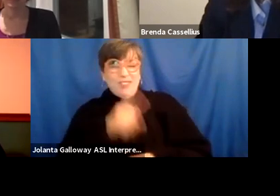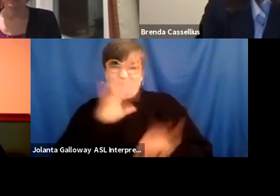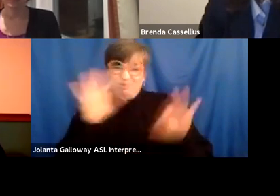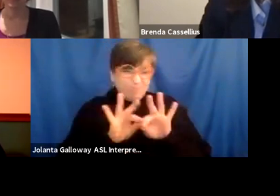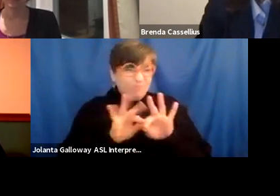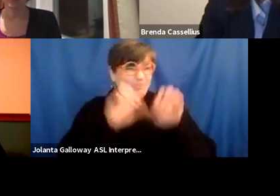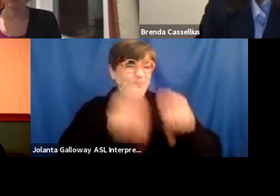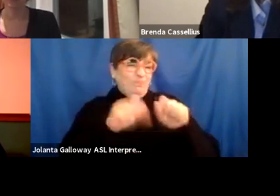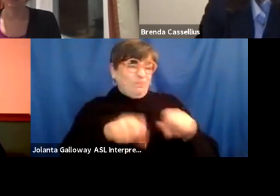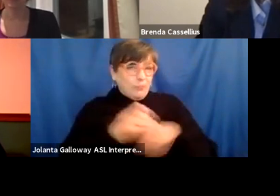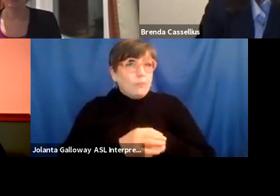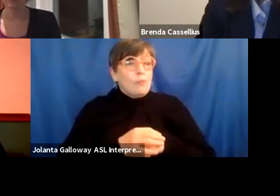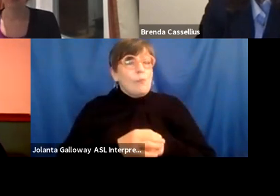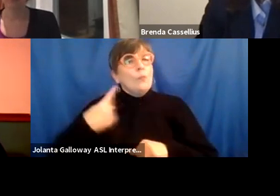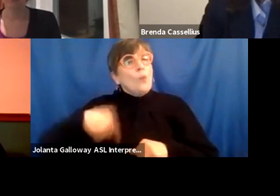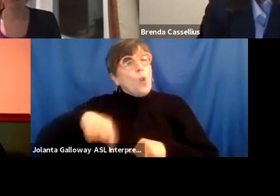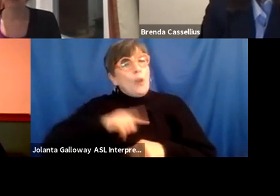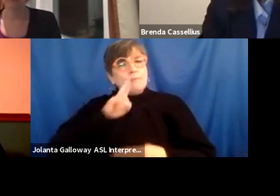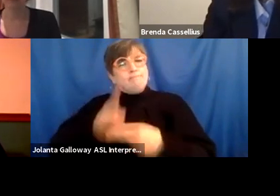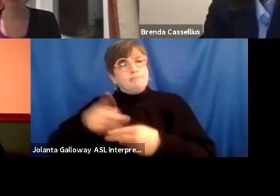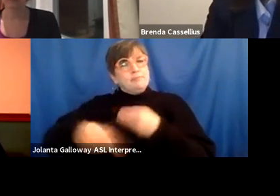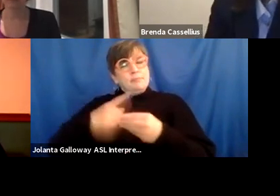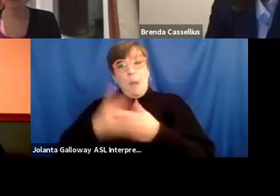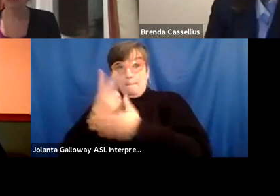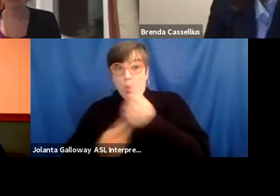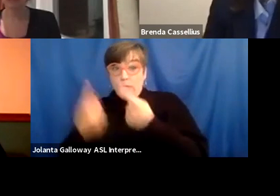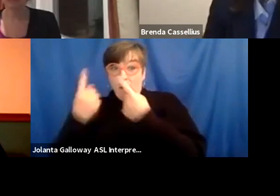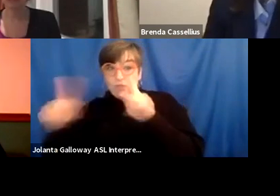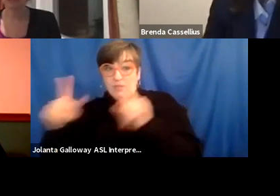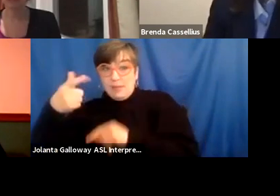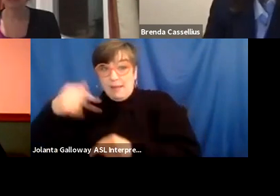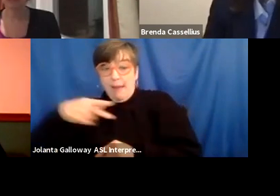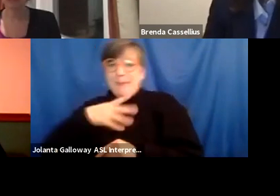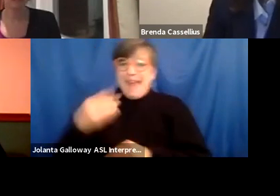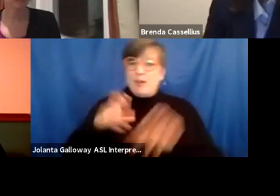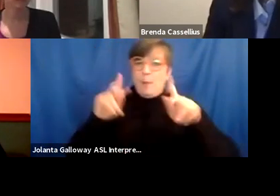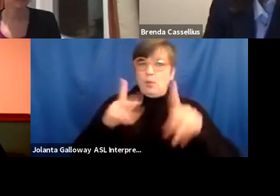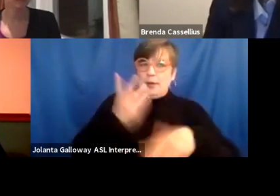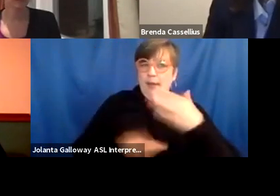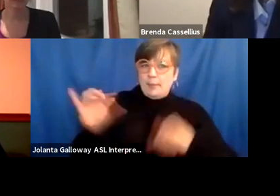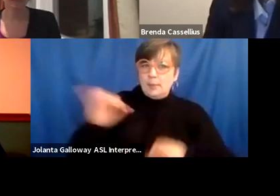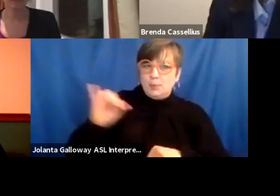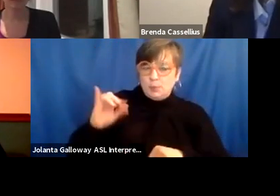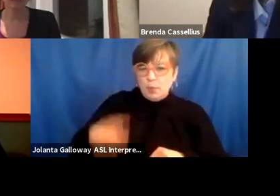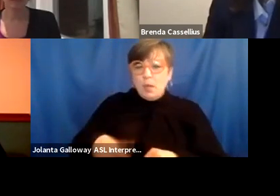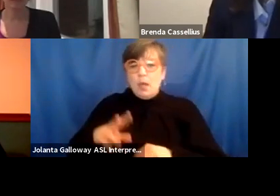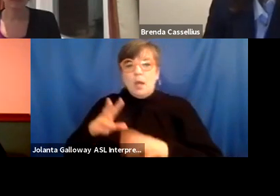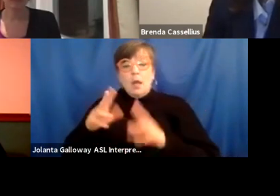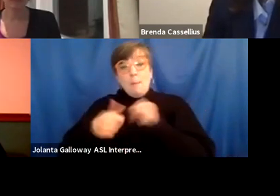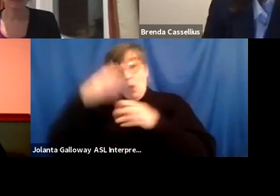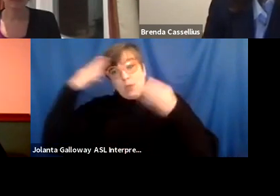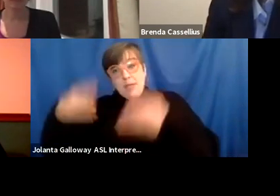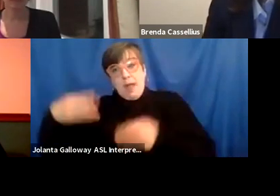important. We're talking about both achievement gaps and opportunity gaps. And in particular, at the high school level, I